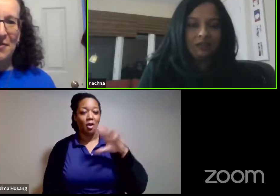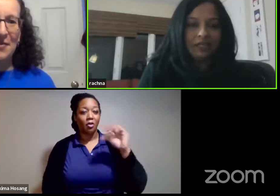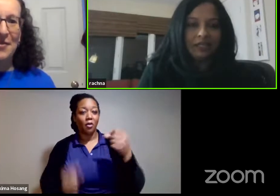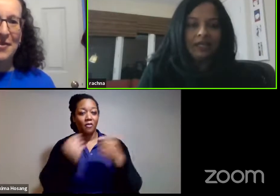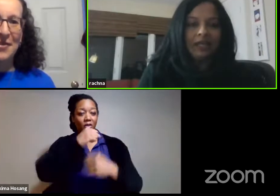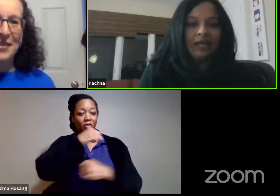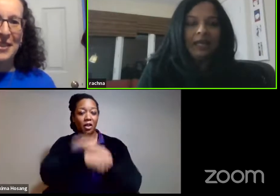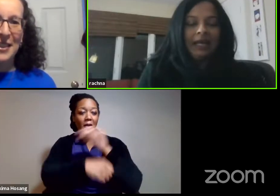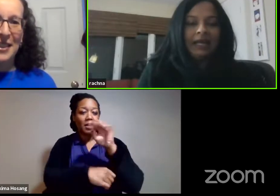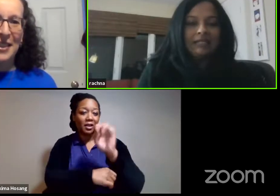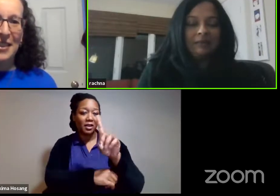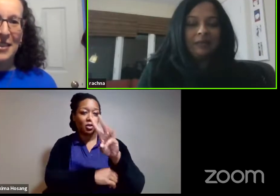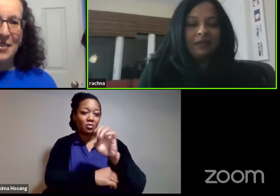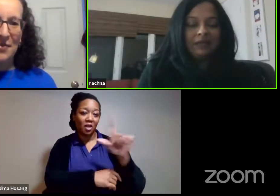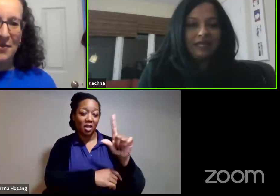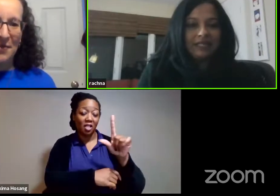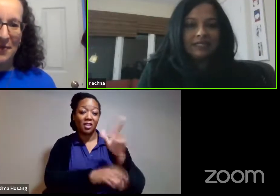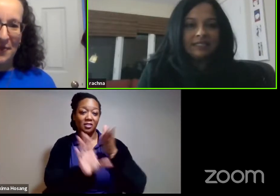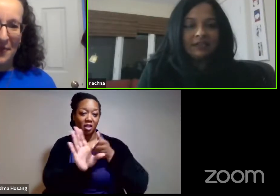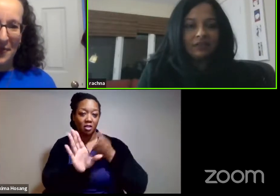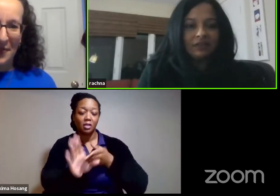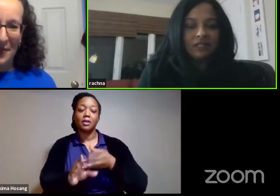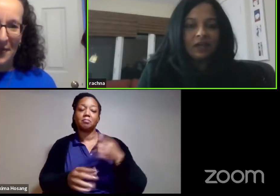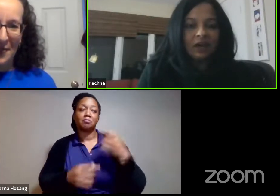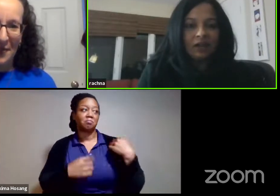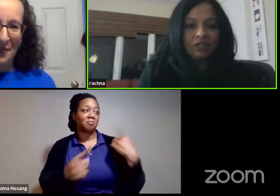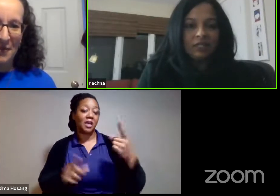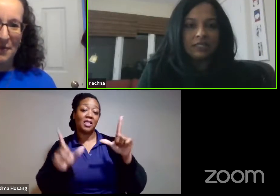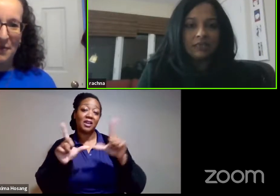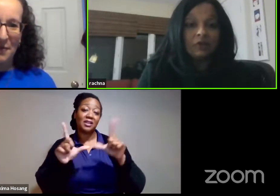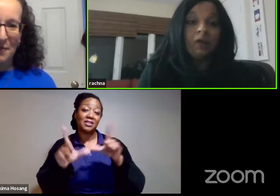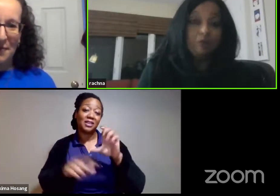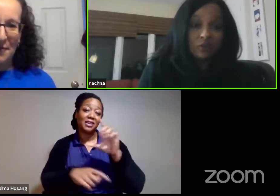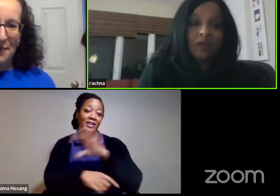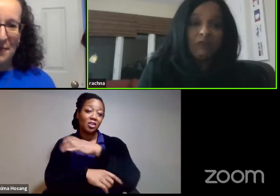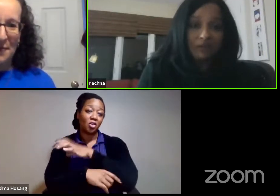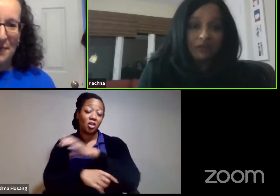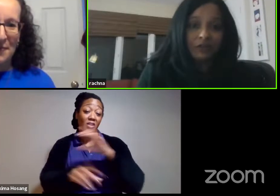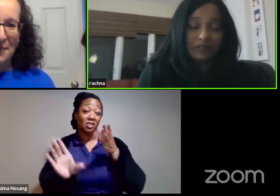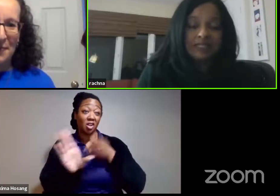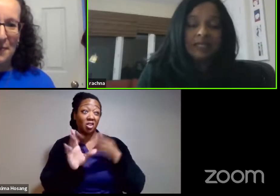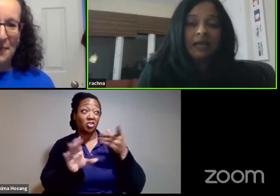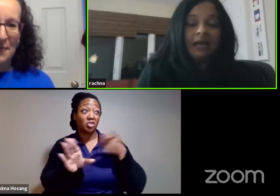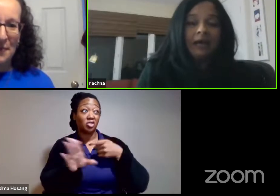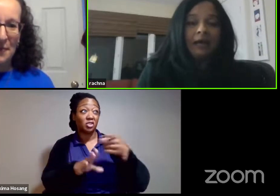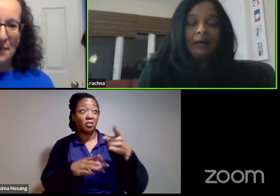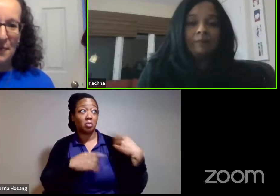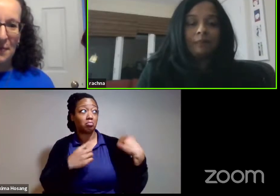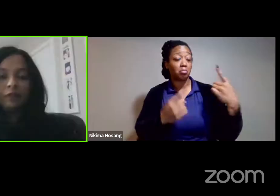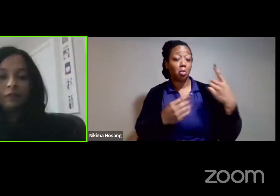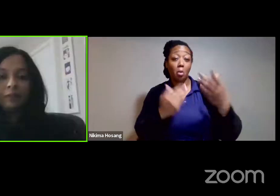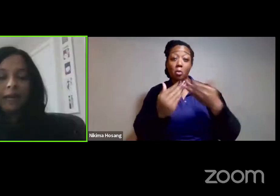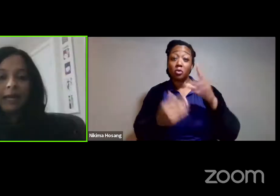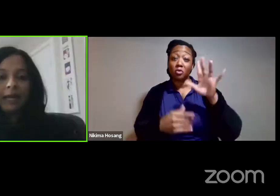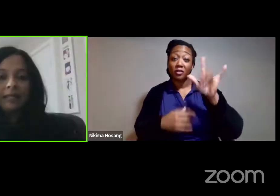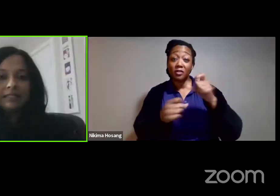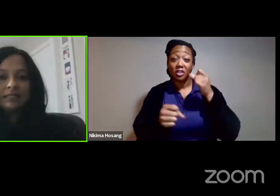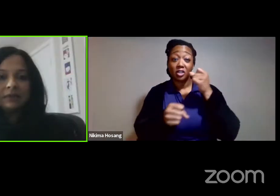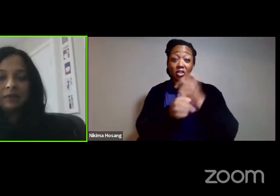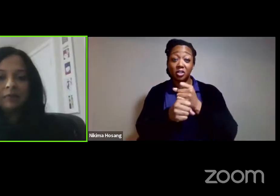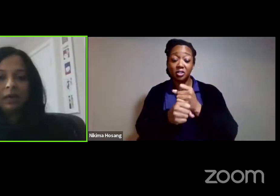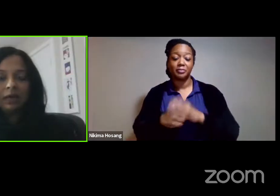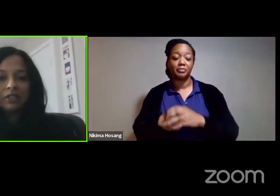Psychology and I've been a licensed clinical psychologist for almost 25 years, um, for the